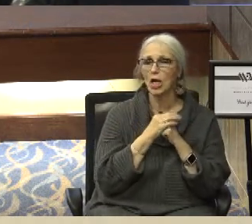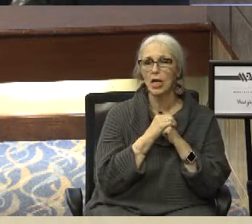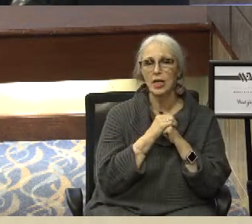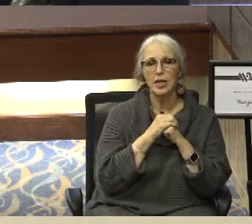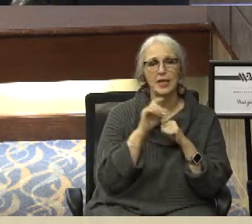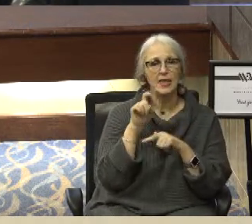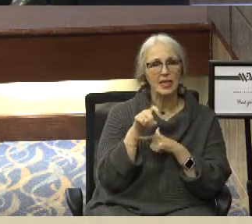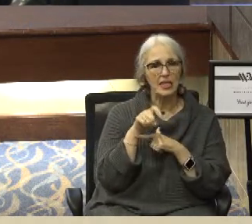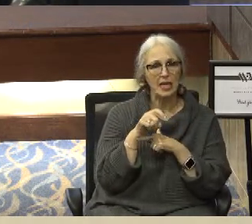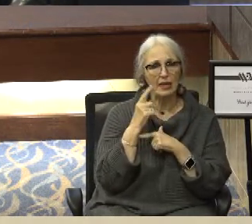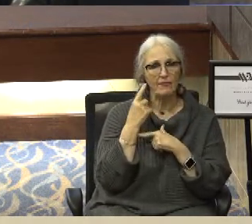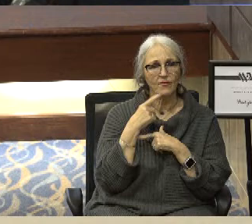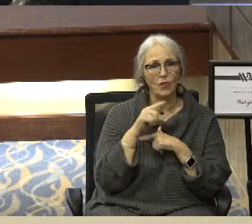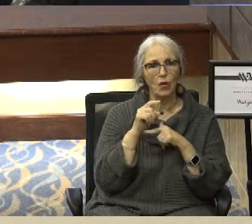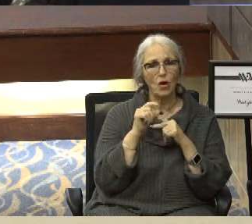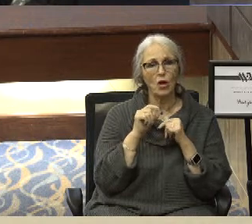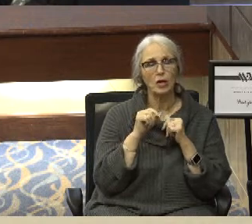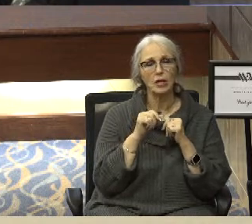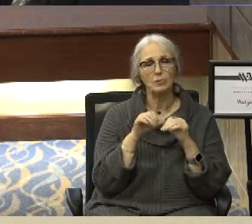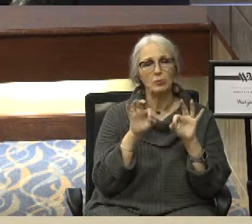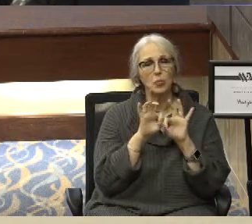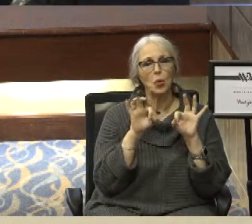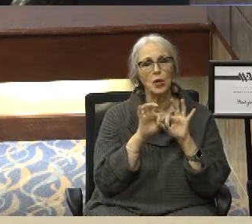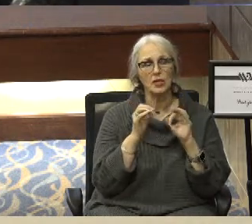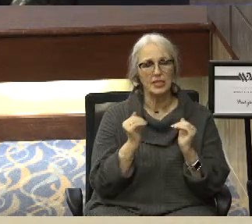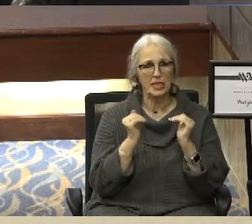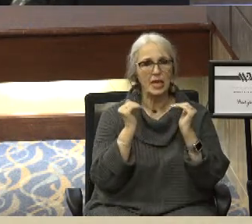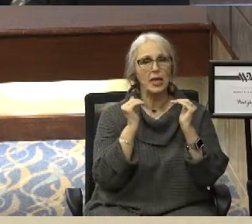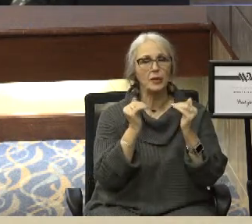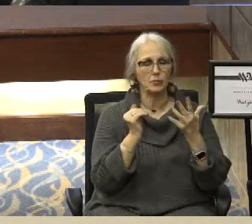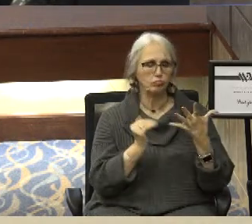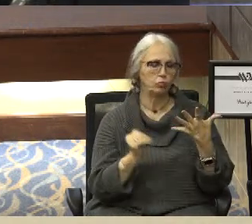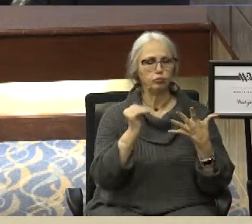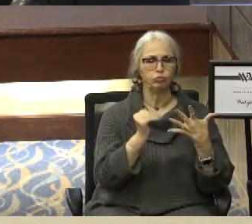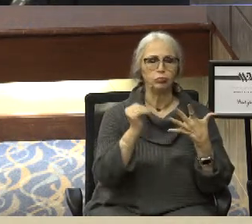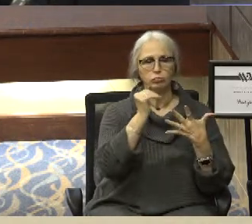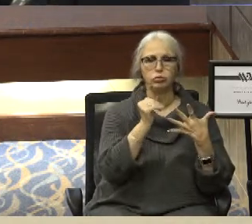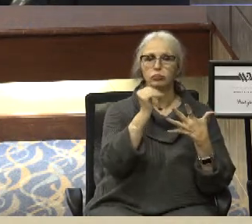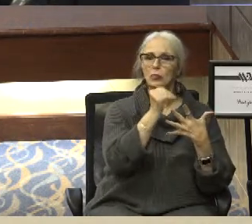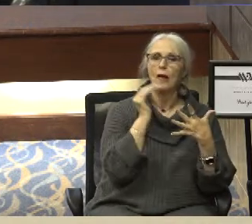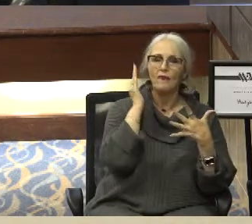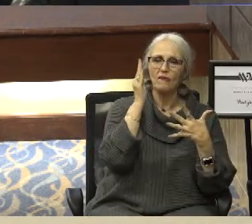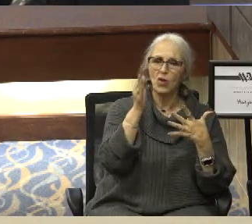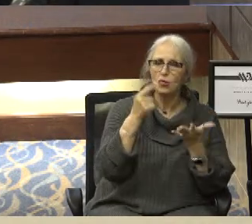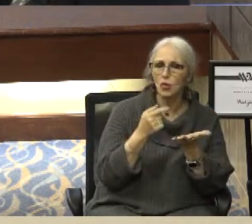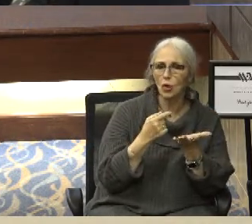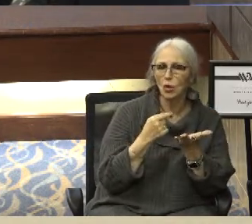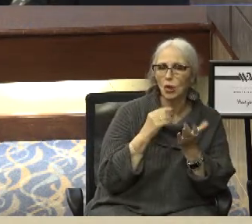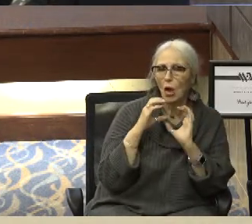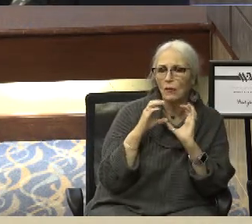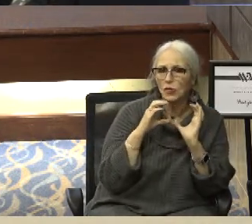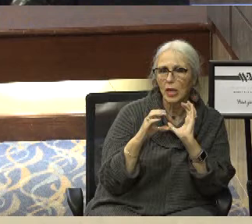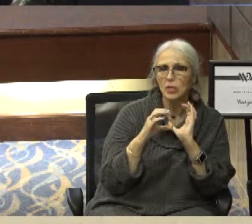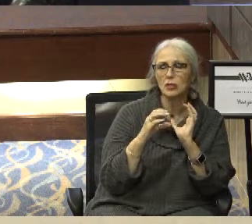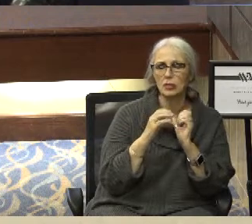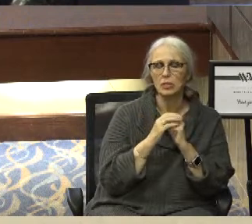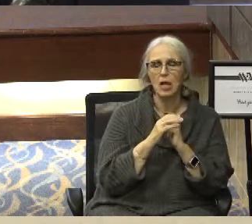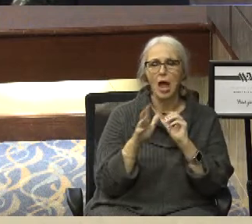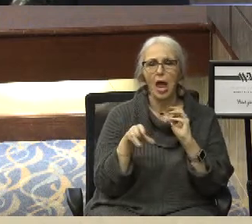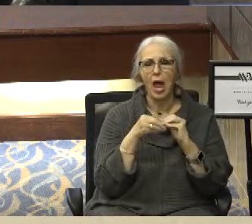the need for seeing concrete steps taken on this subject matter in future conversations is just highlighted by